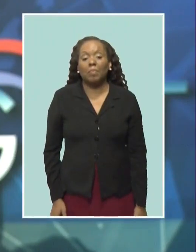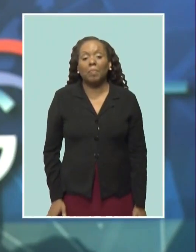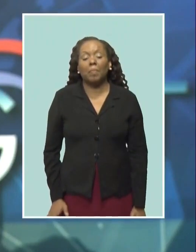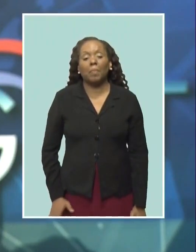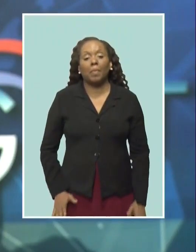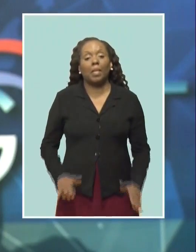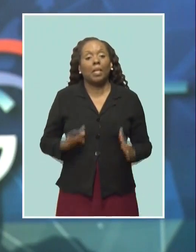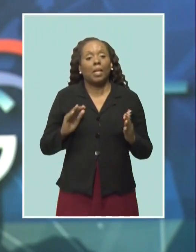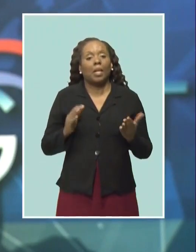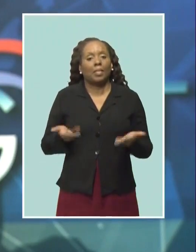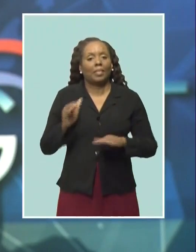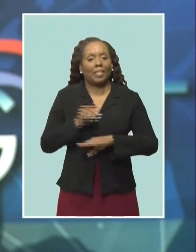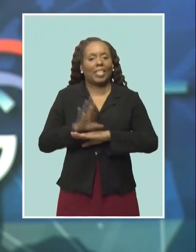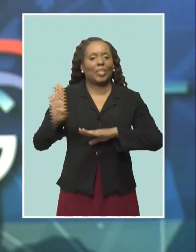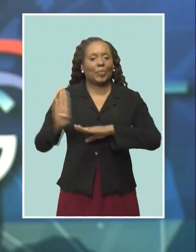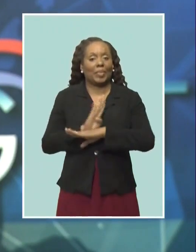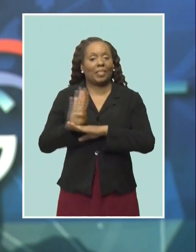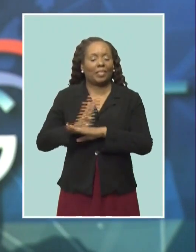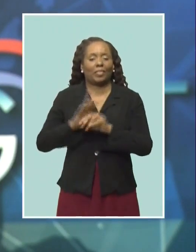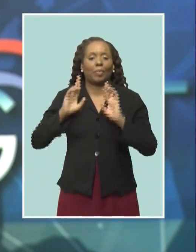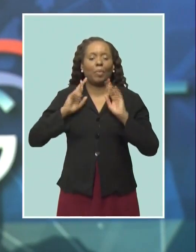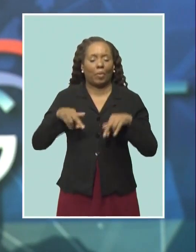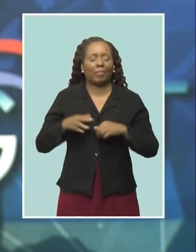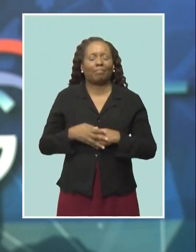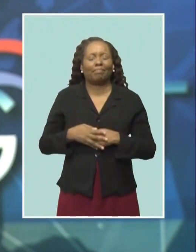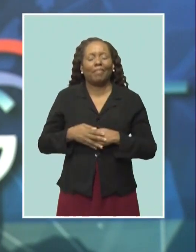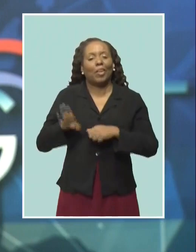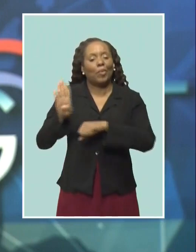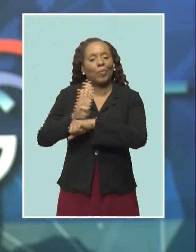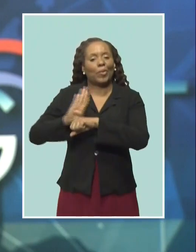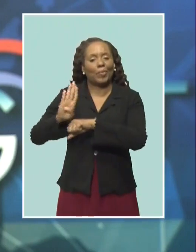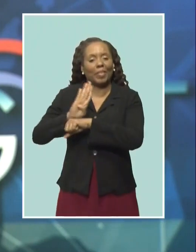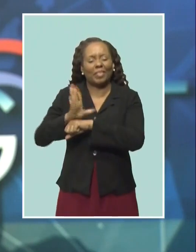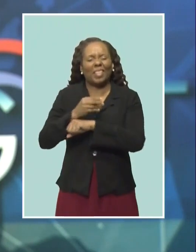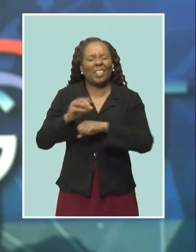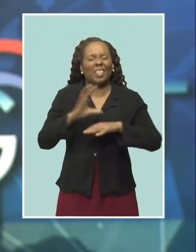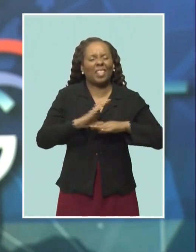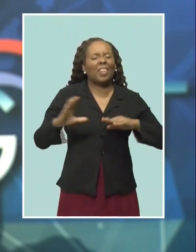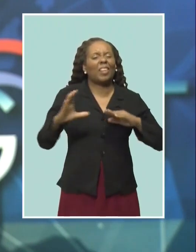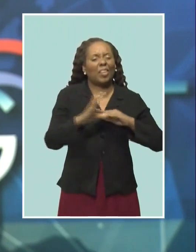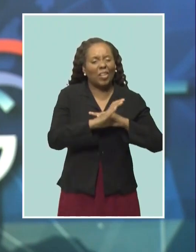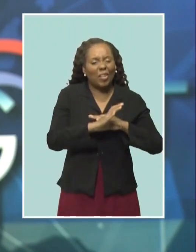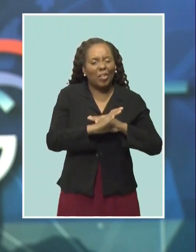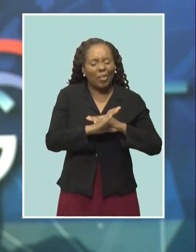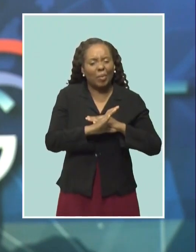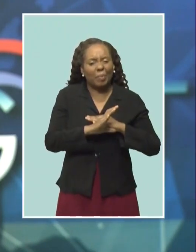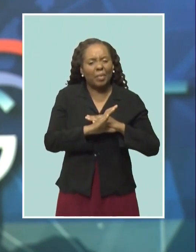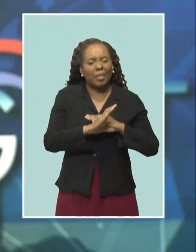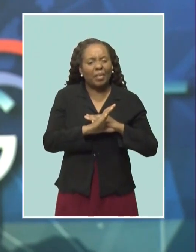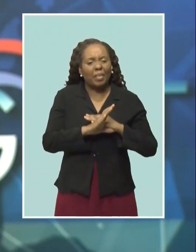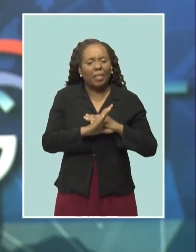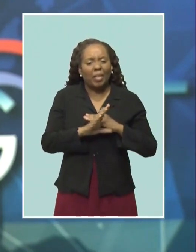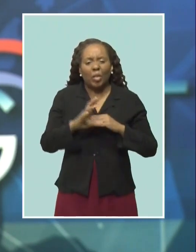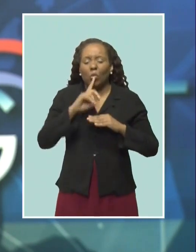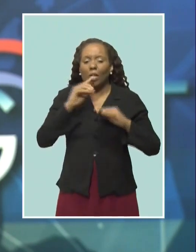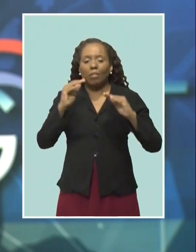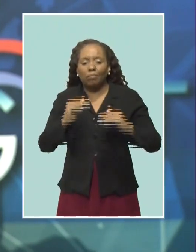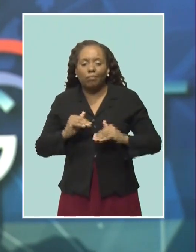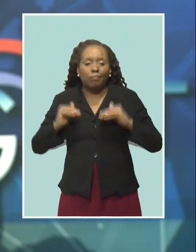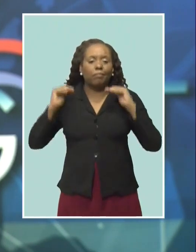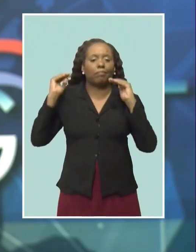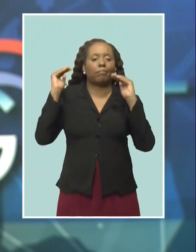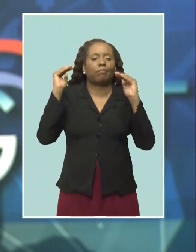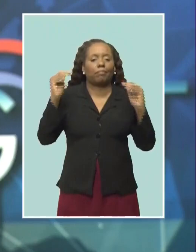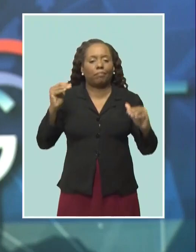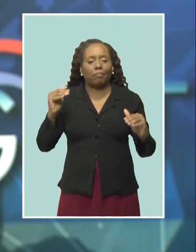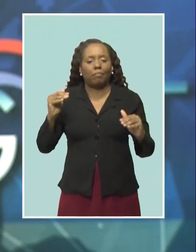In tonight's Business Report, Barbados and the Caribbean are being hailed by the International Monetary Fund as performing above the global